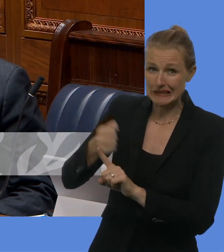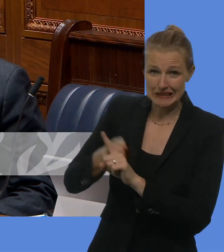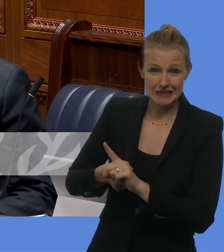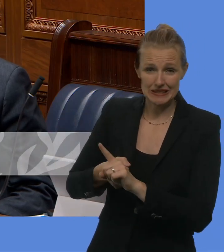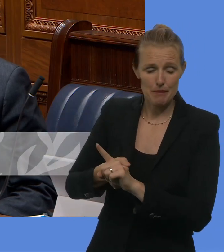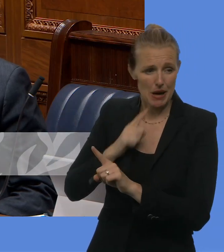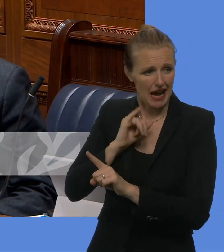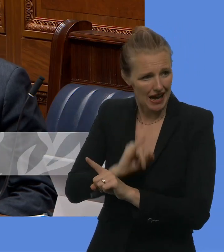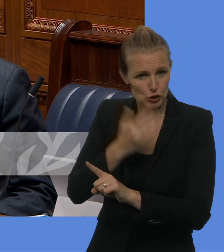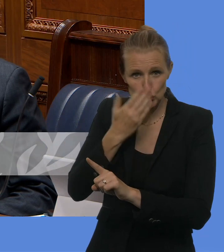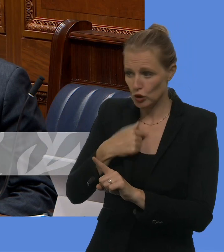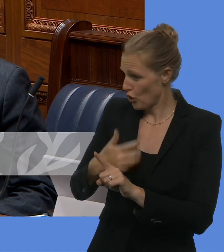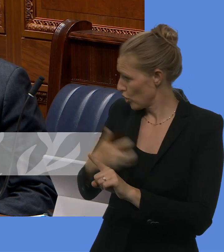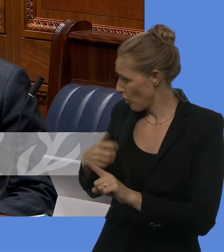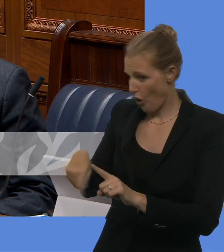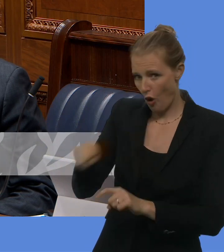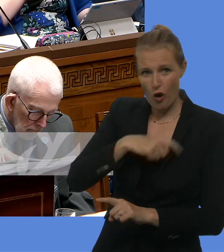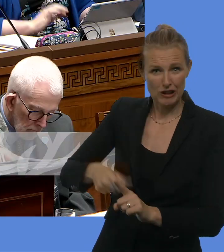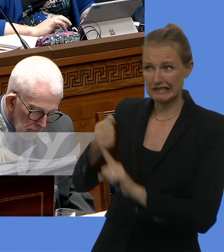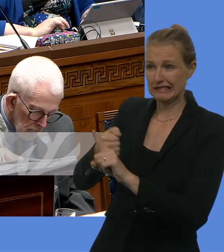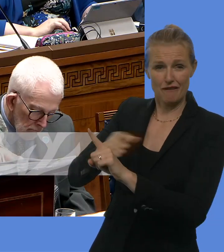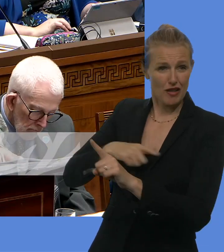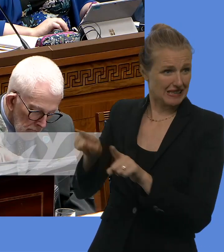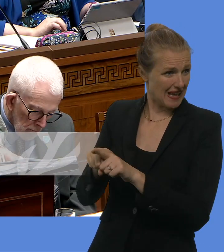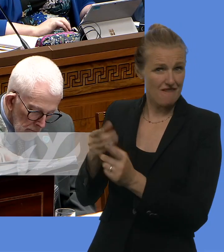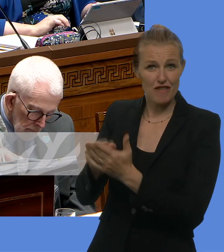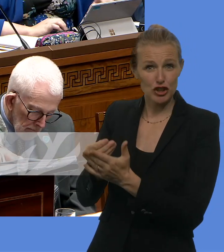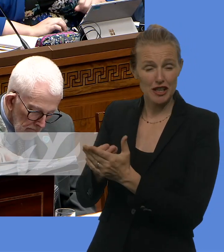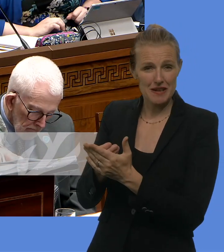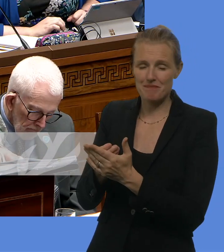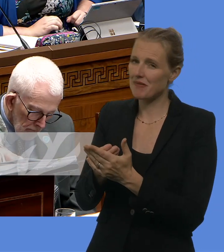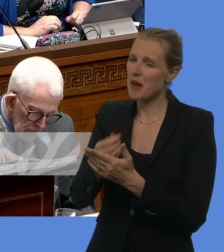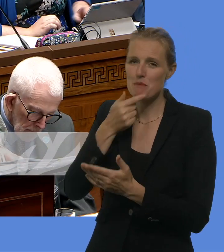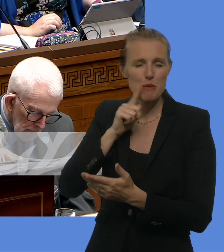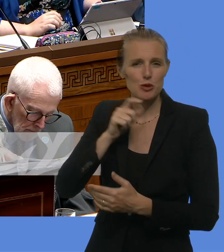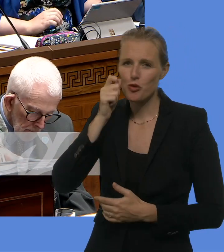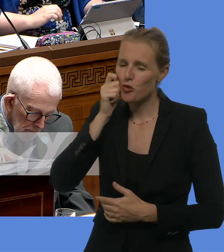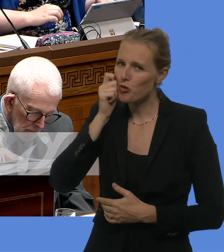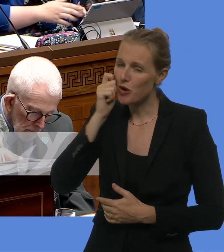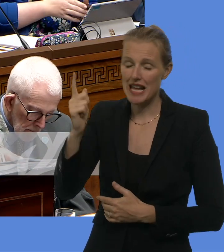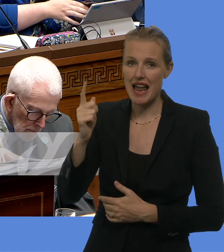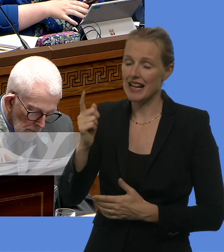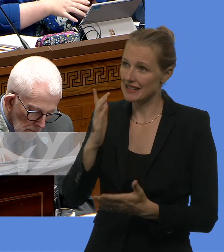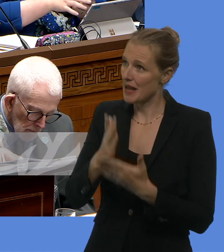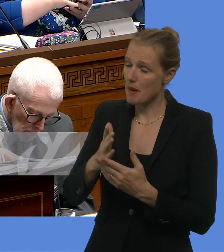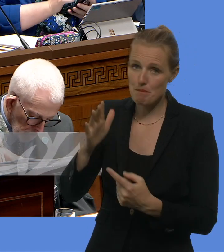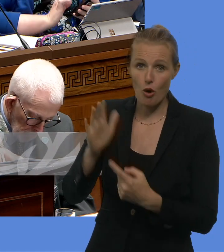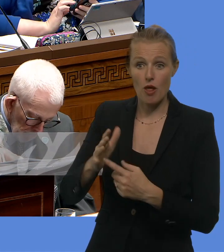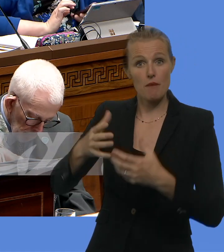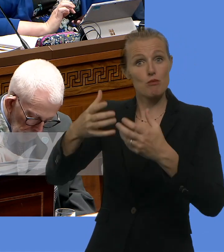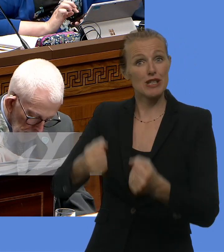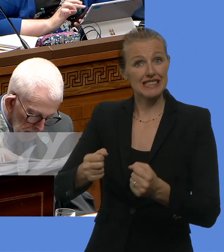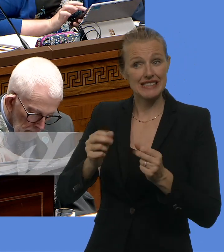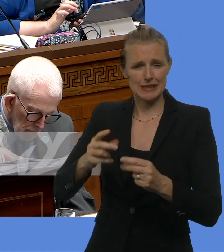schools, with hospitals and with all of the other public sector. And very often people do not realise just how important it is that we do rebuild our prison